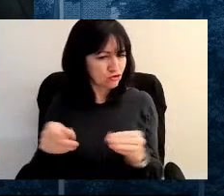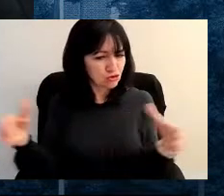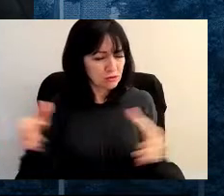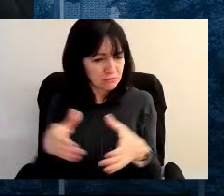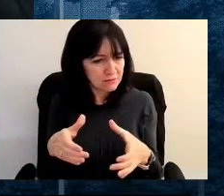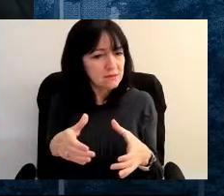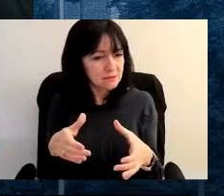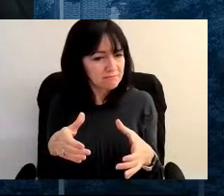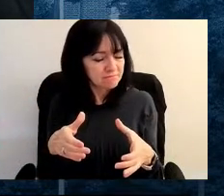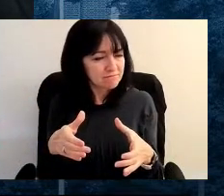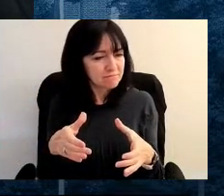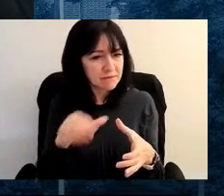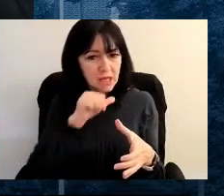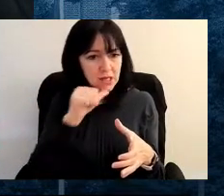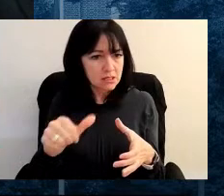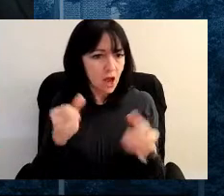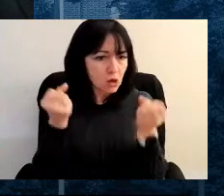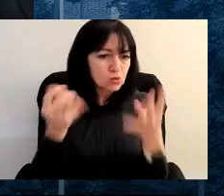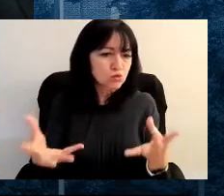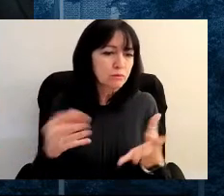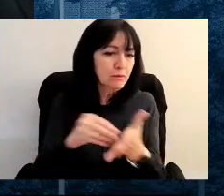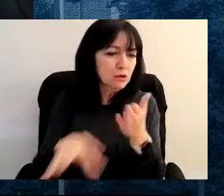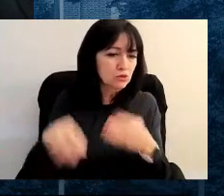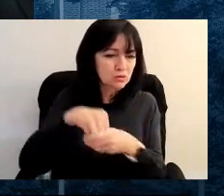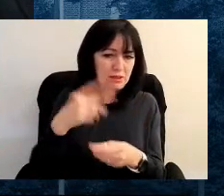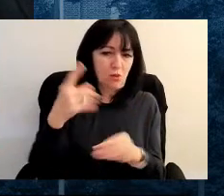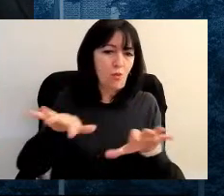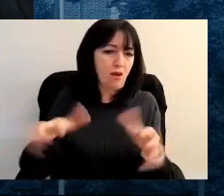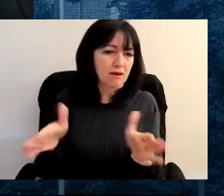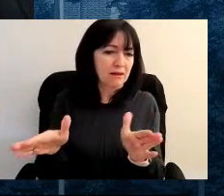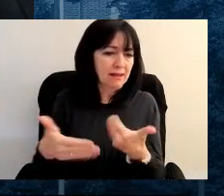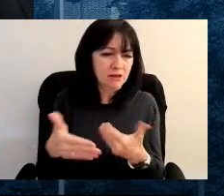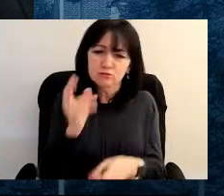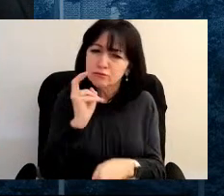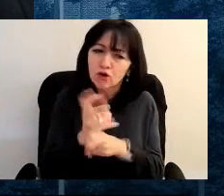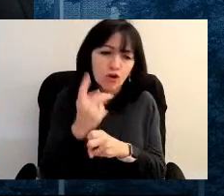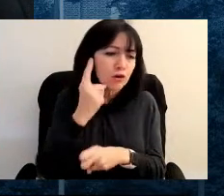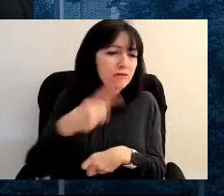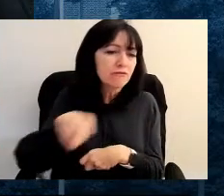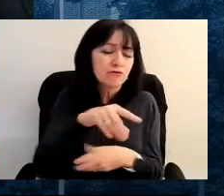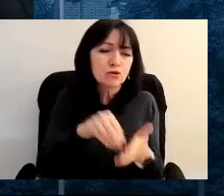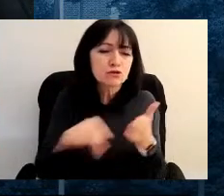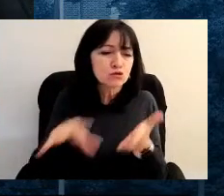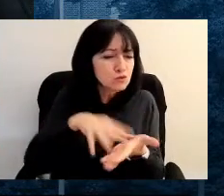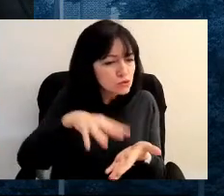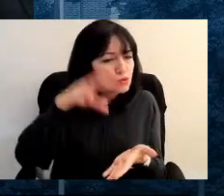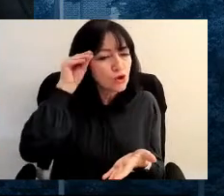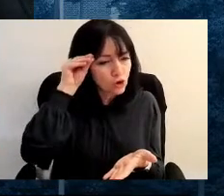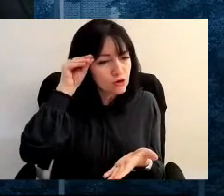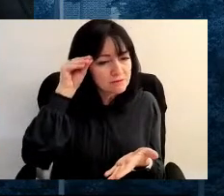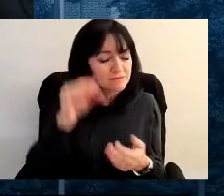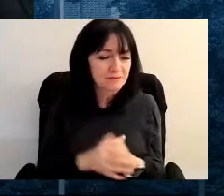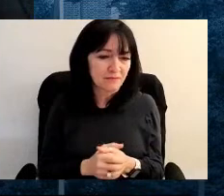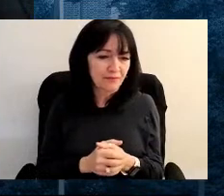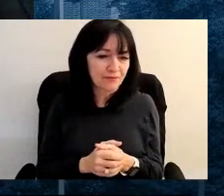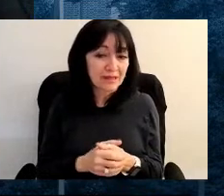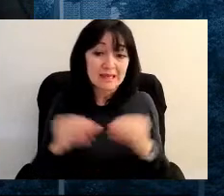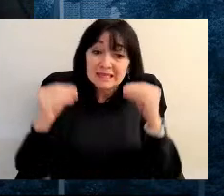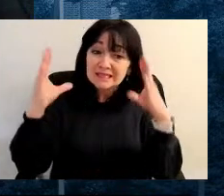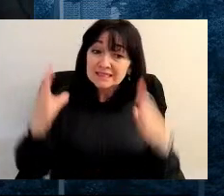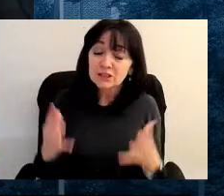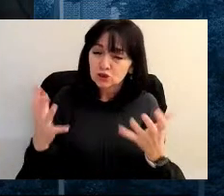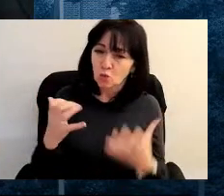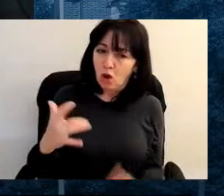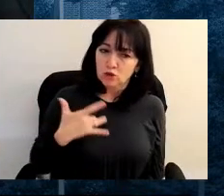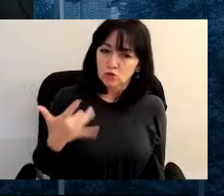ultimate goal, and that is an education system that works for all students because teachers are supported, are